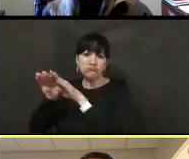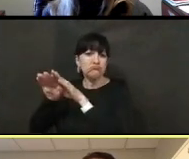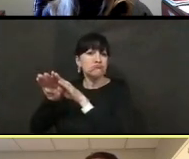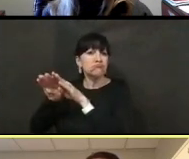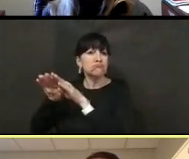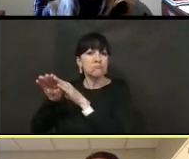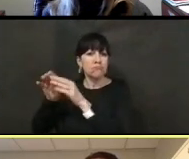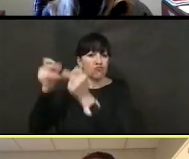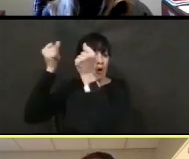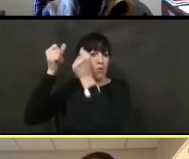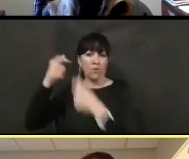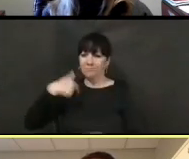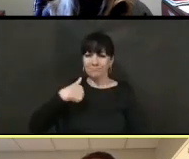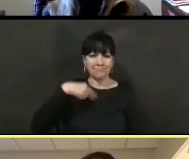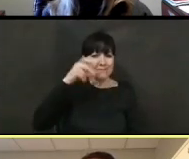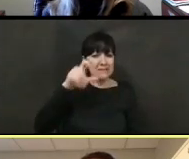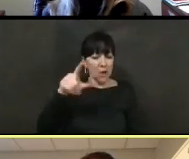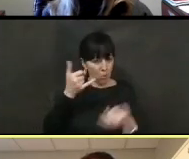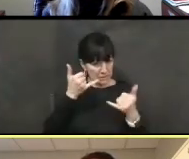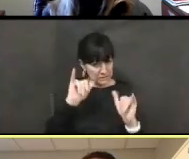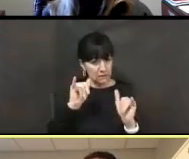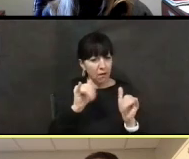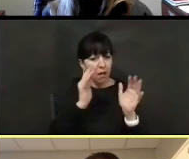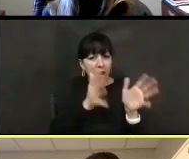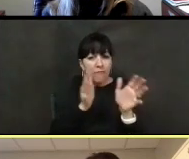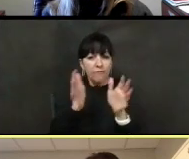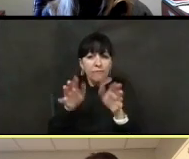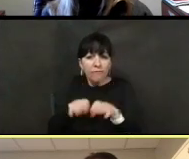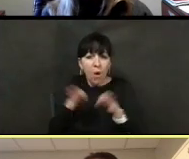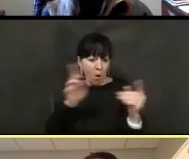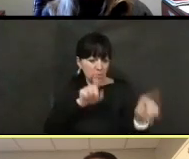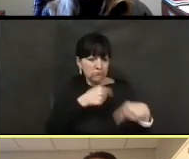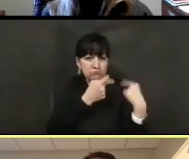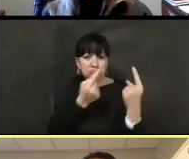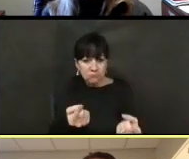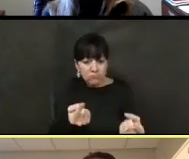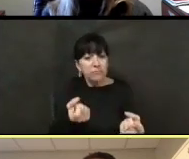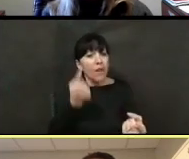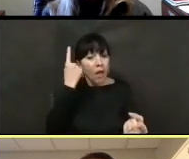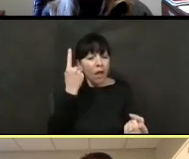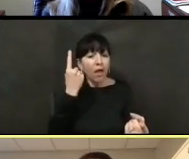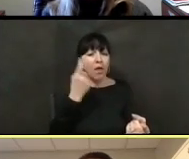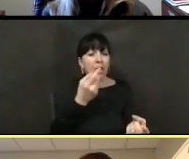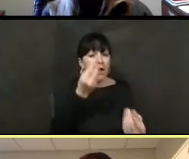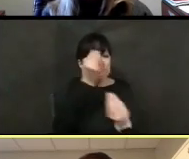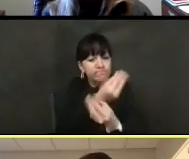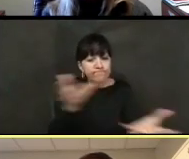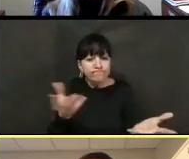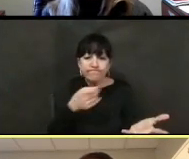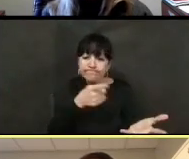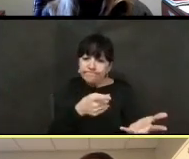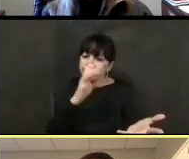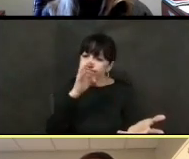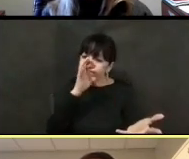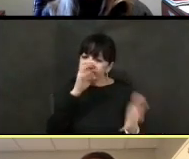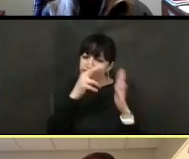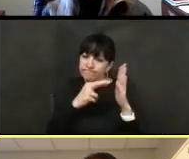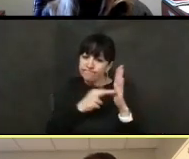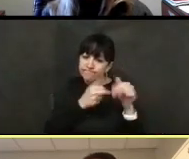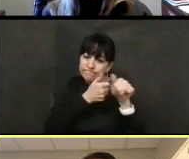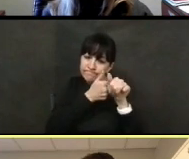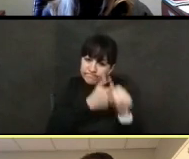that are things that we're already enabling our businesses to do. But I think we are working towards a phase 1